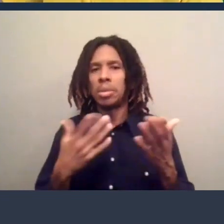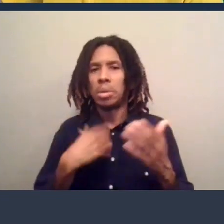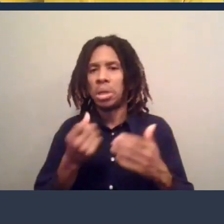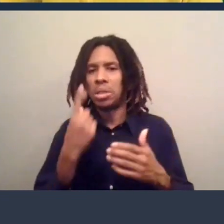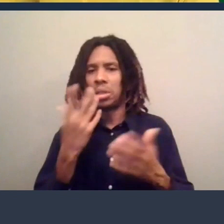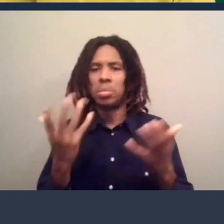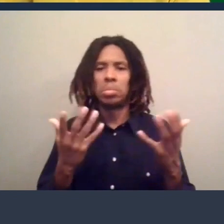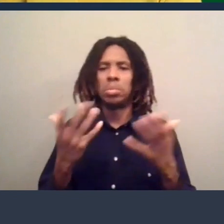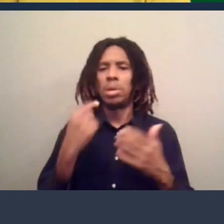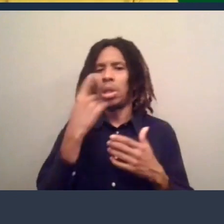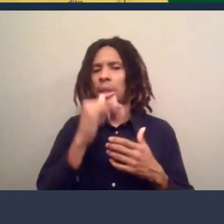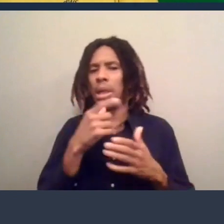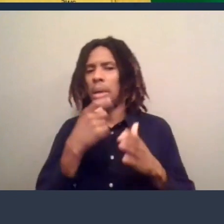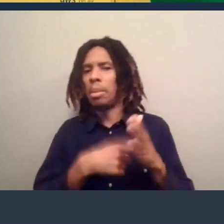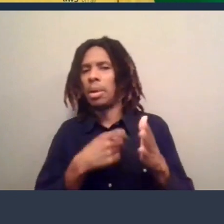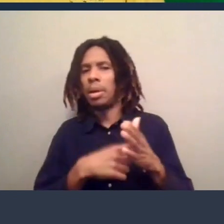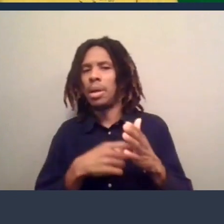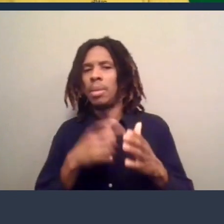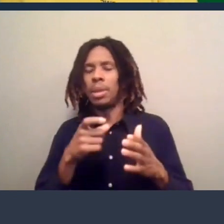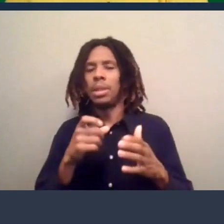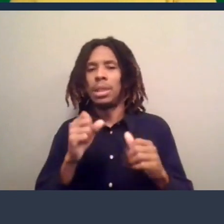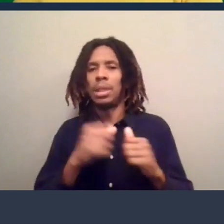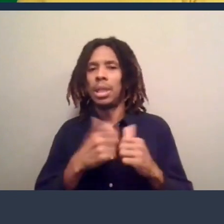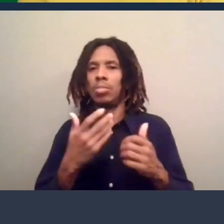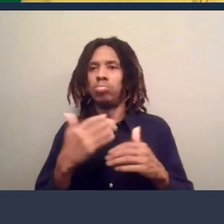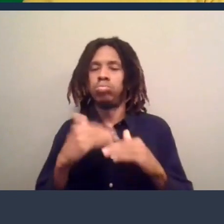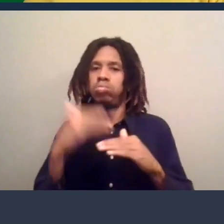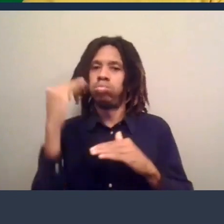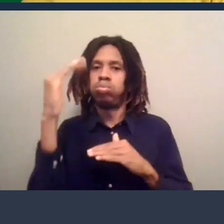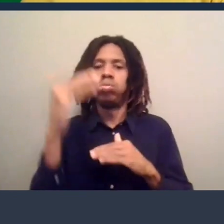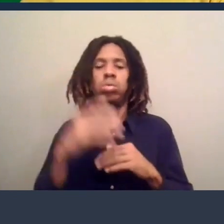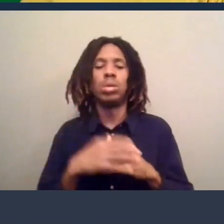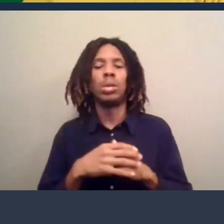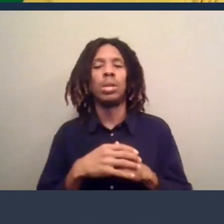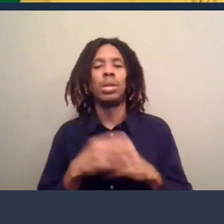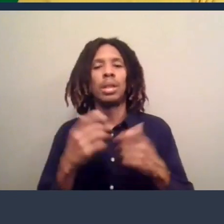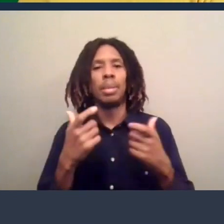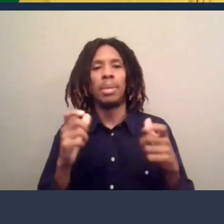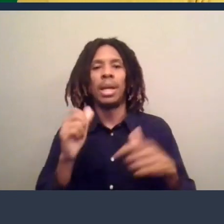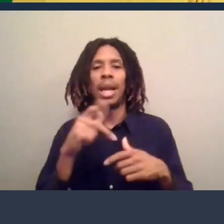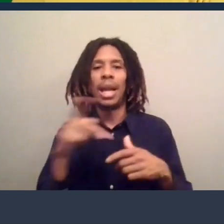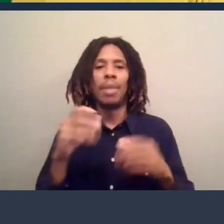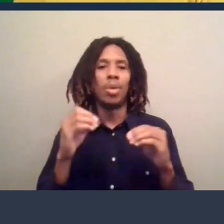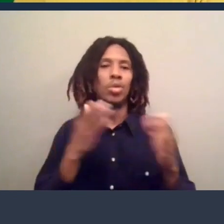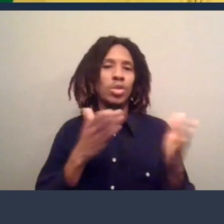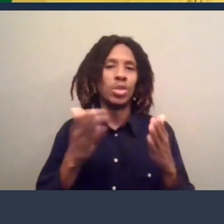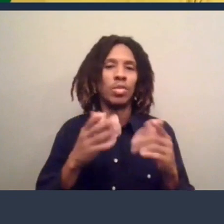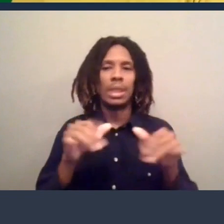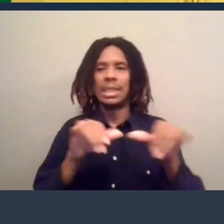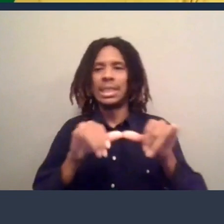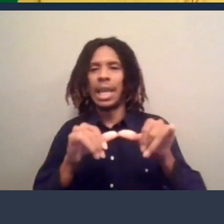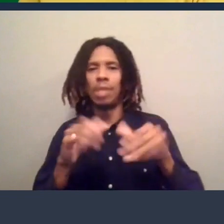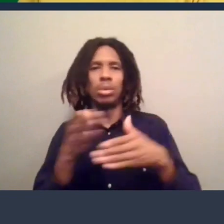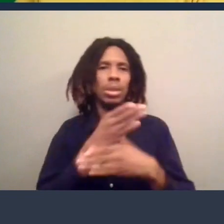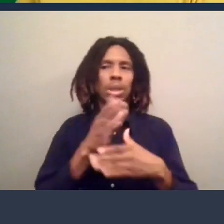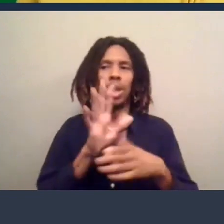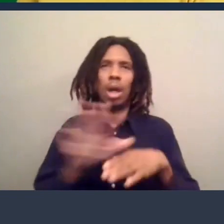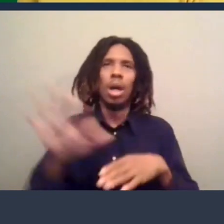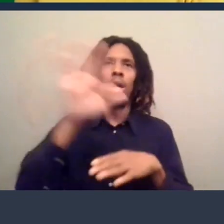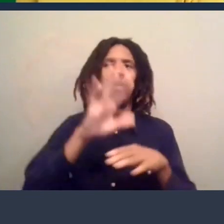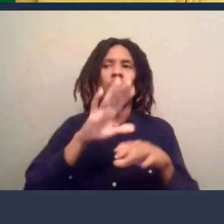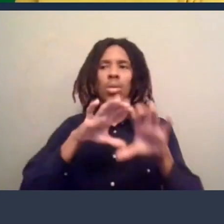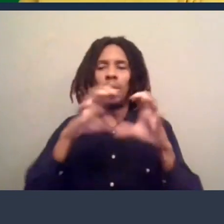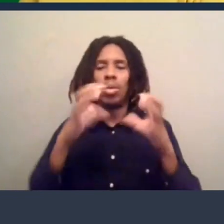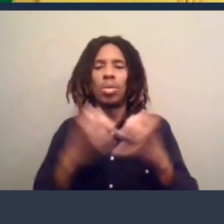because this thing can actually go wild, right? So big applications, serverless, scalable, all over the world, right? You know, we